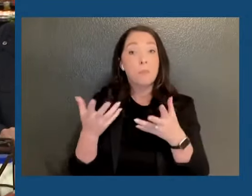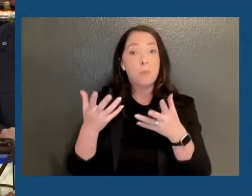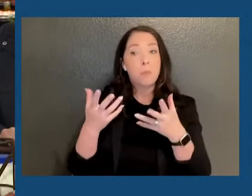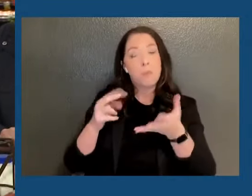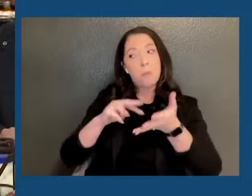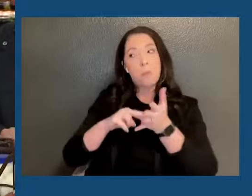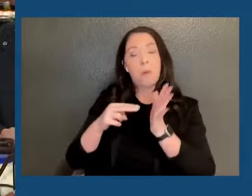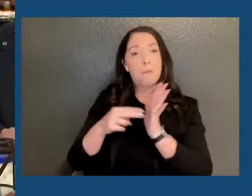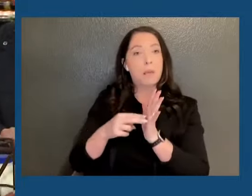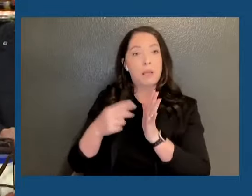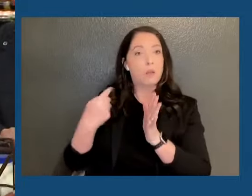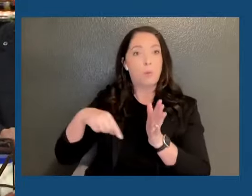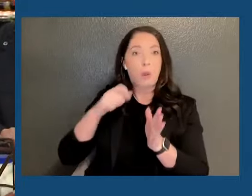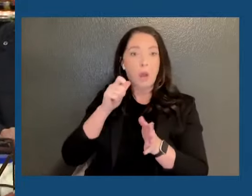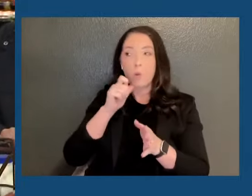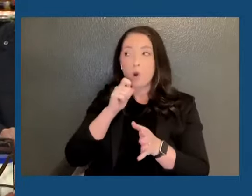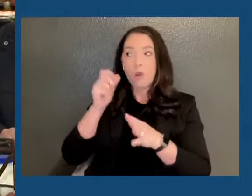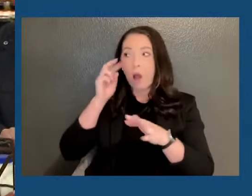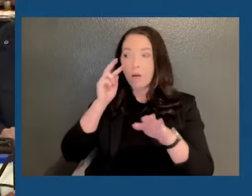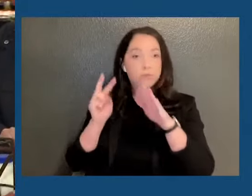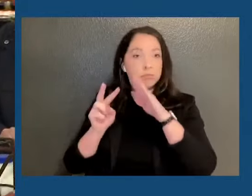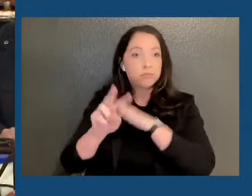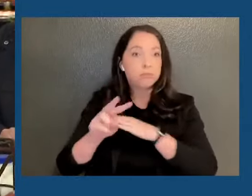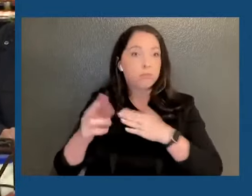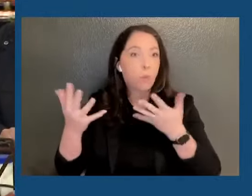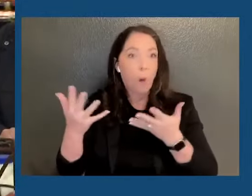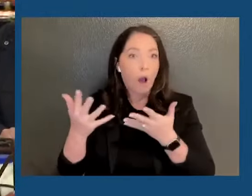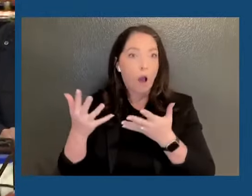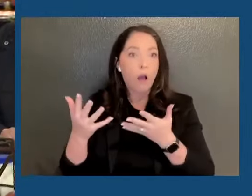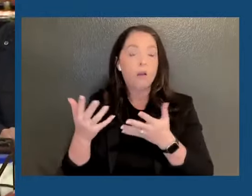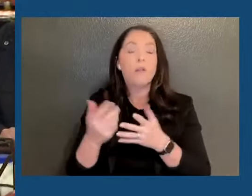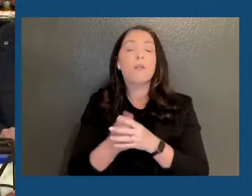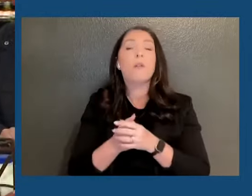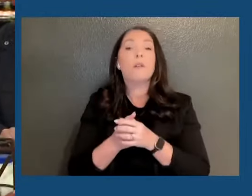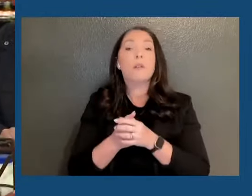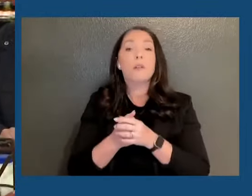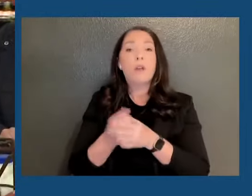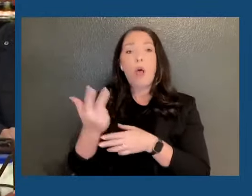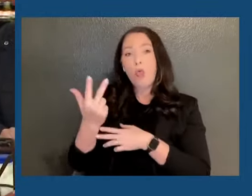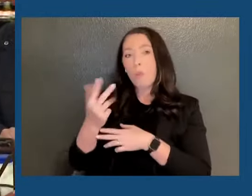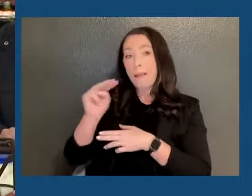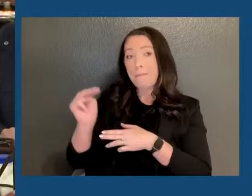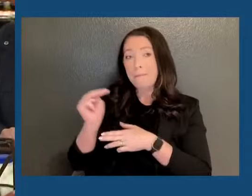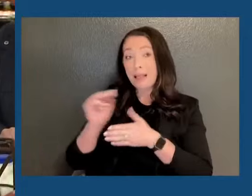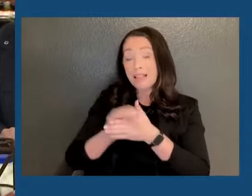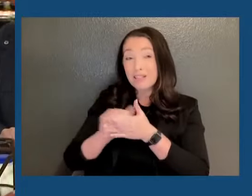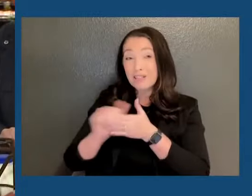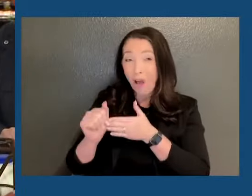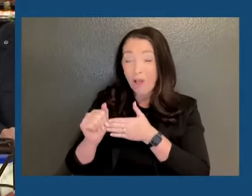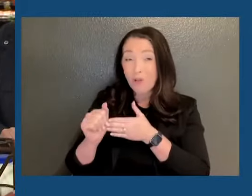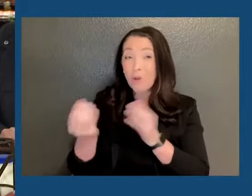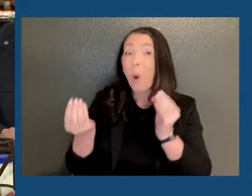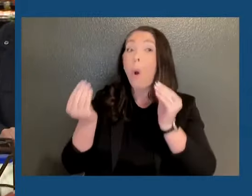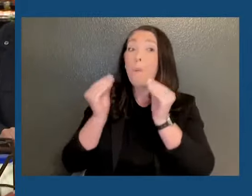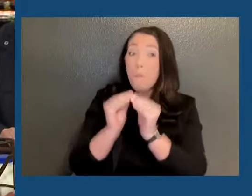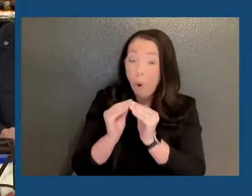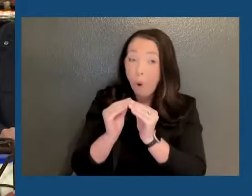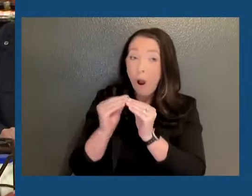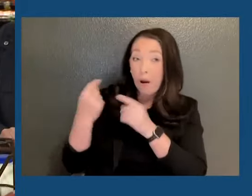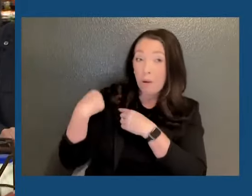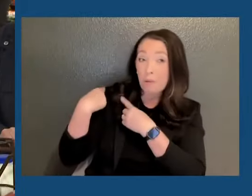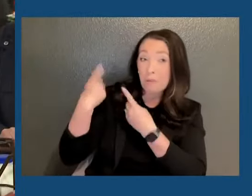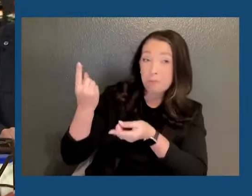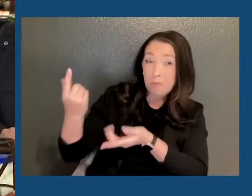we didn't foresee when we were doing our budgeting, is $3 million more that was collected over the last few